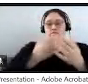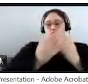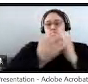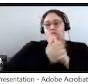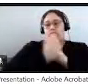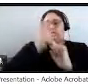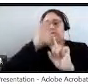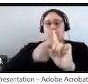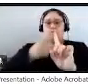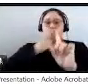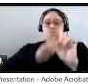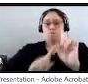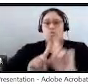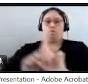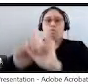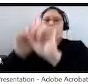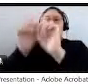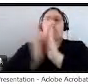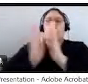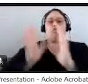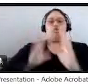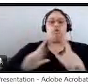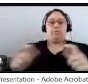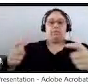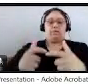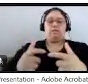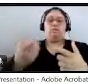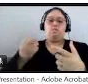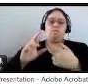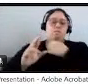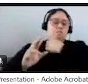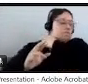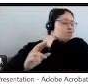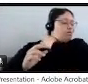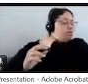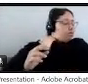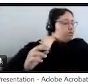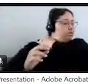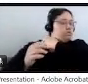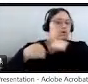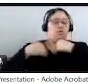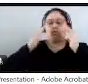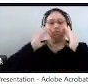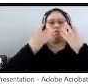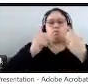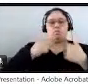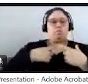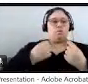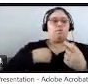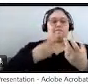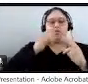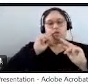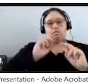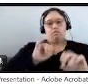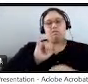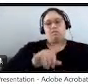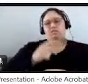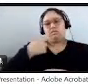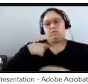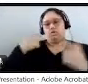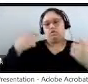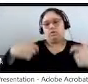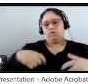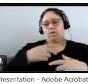people that can go with the committees, or I don't know what will be, but if you can look into that, Secretary